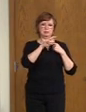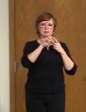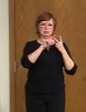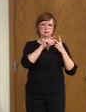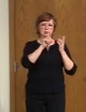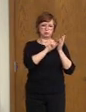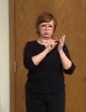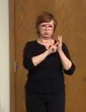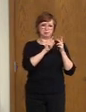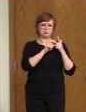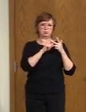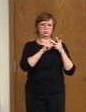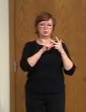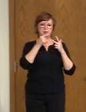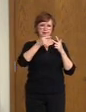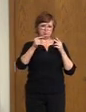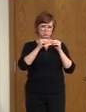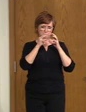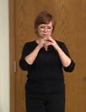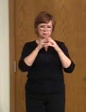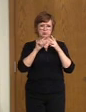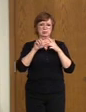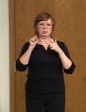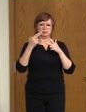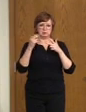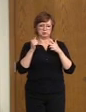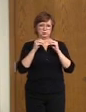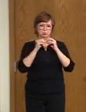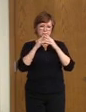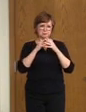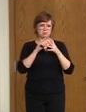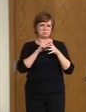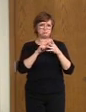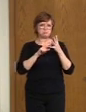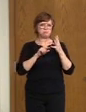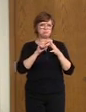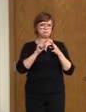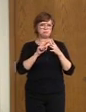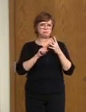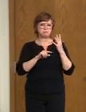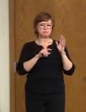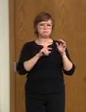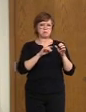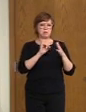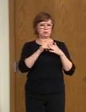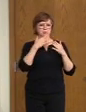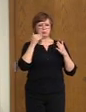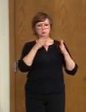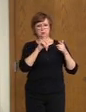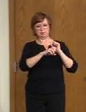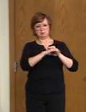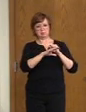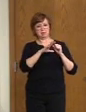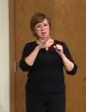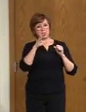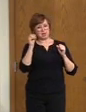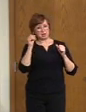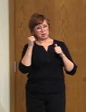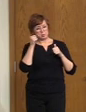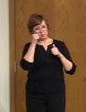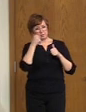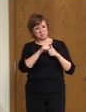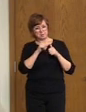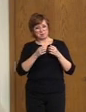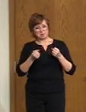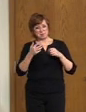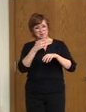website. That's the best way that we can probably get that information out. And as I said, it all depends on the